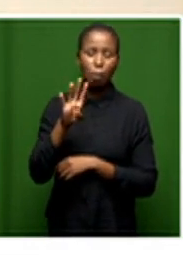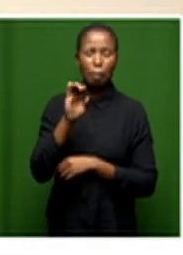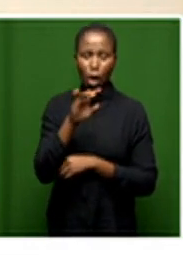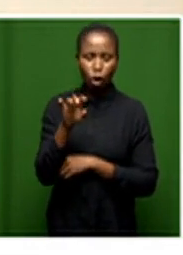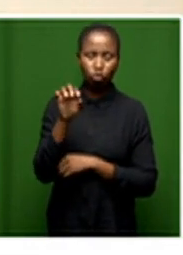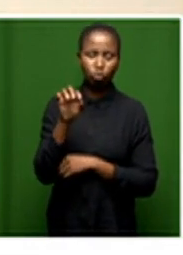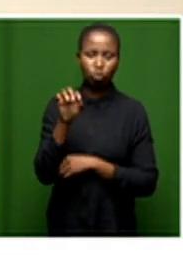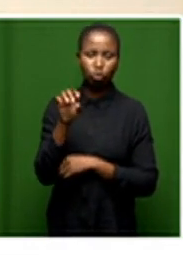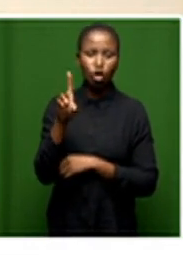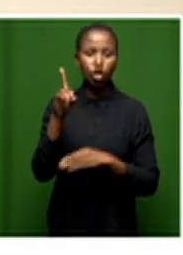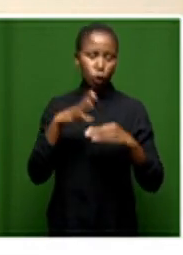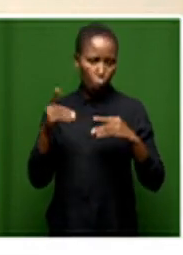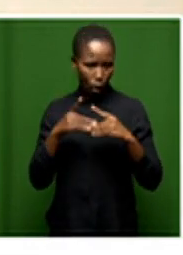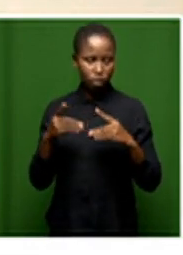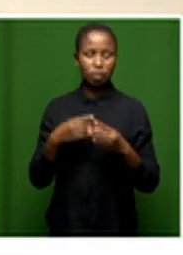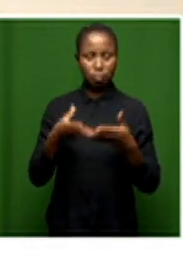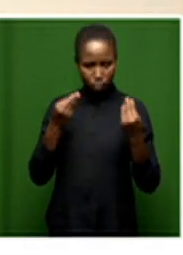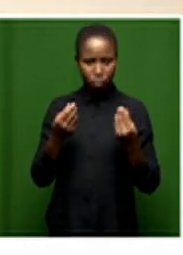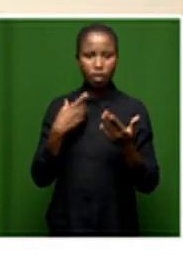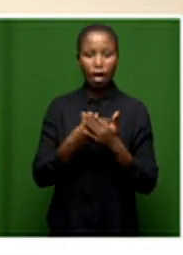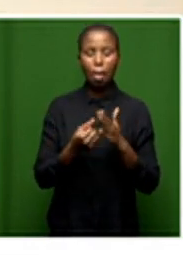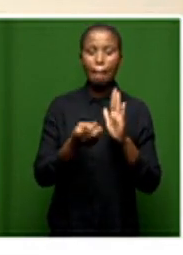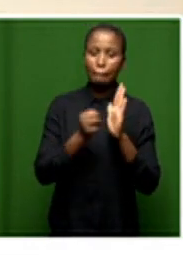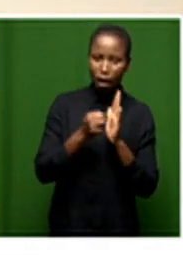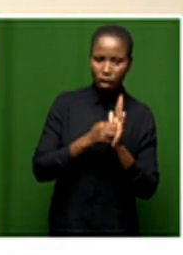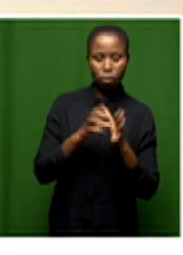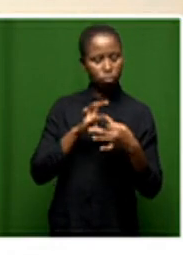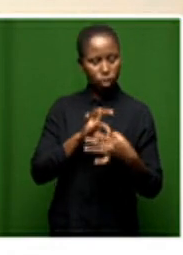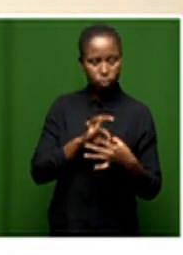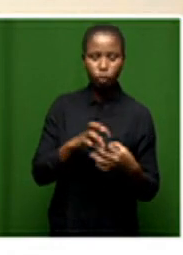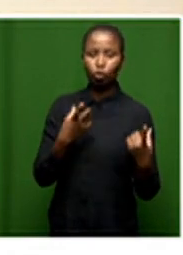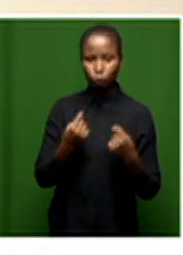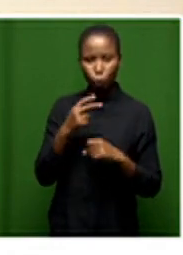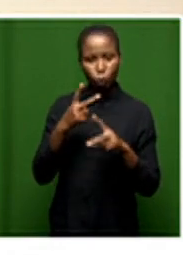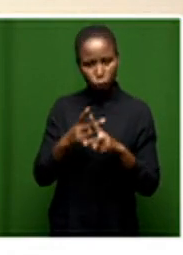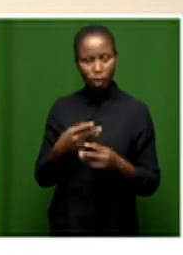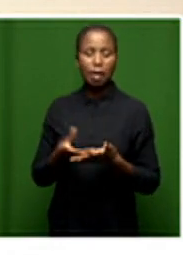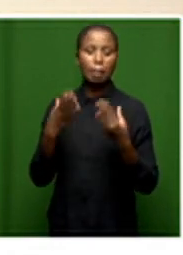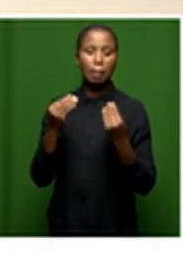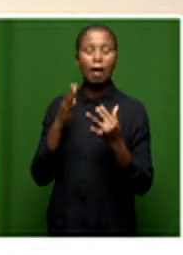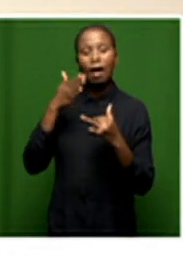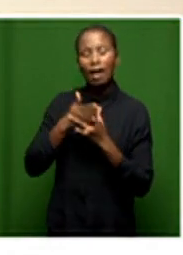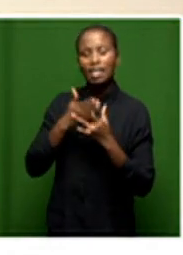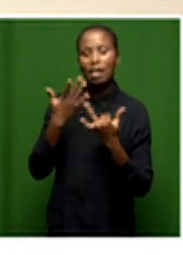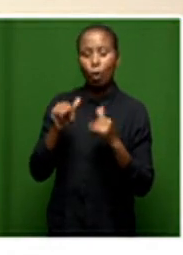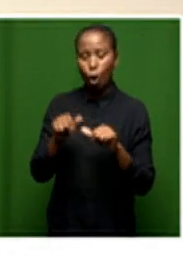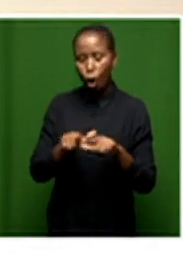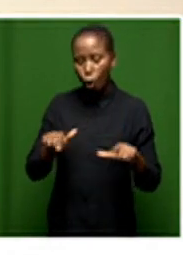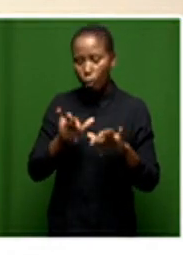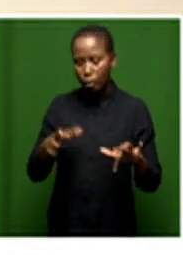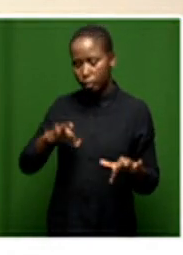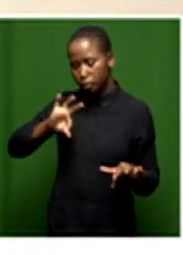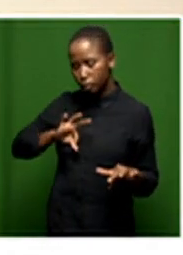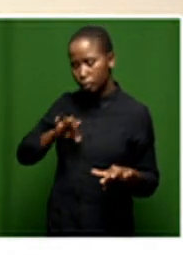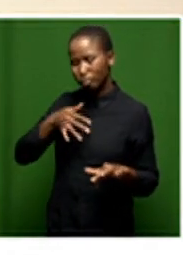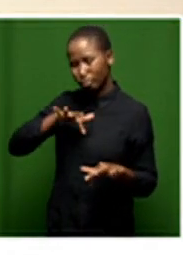the COVAX facility for advanced market commitment and for access to low and middle income